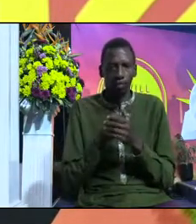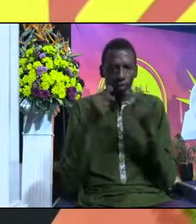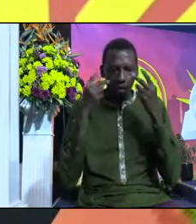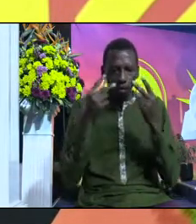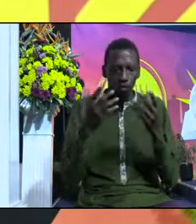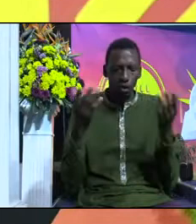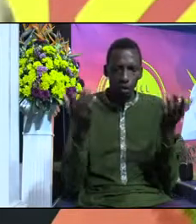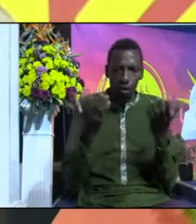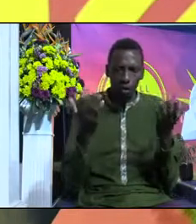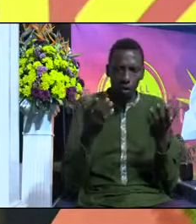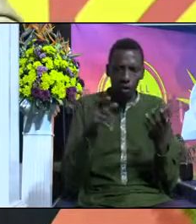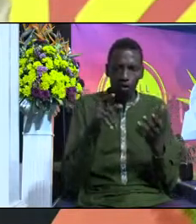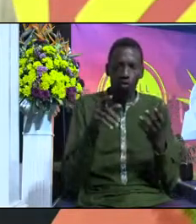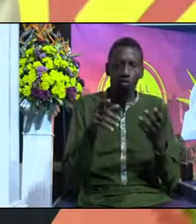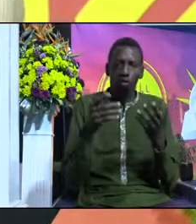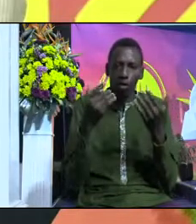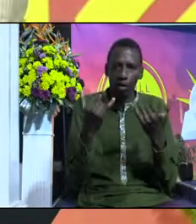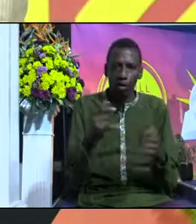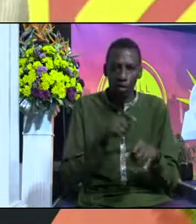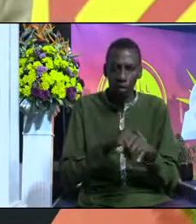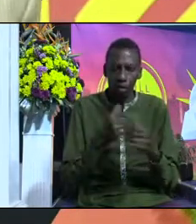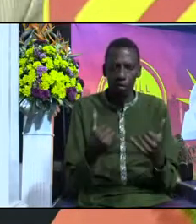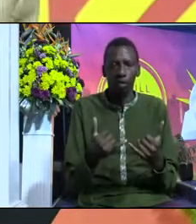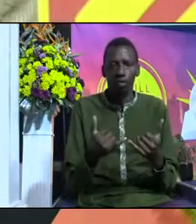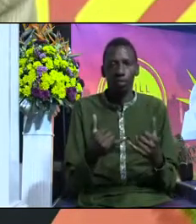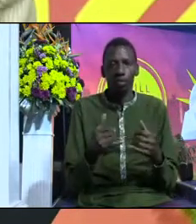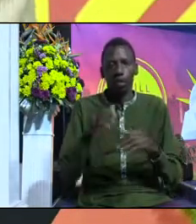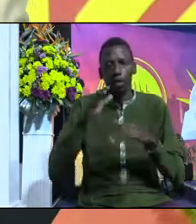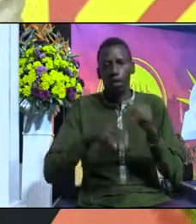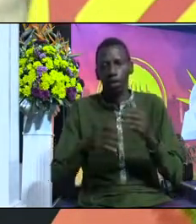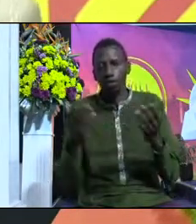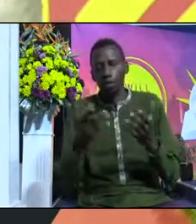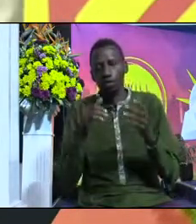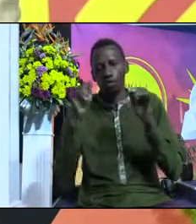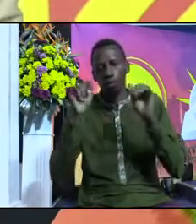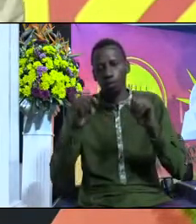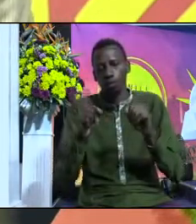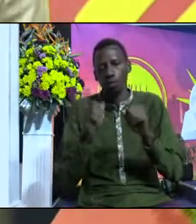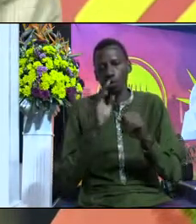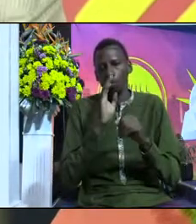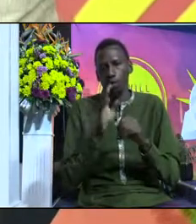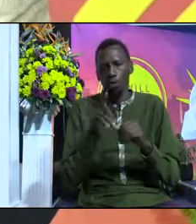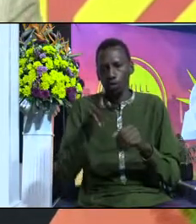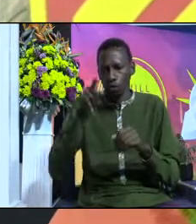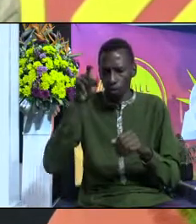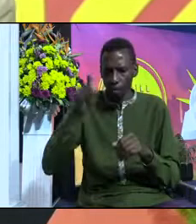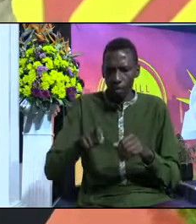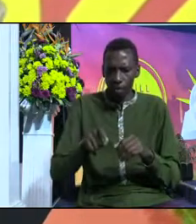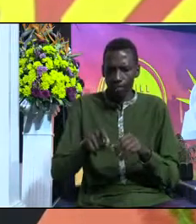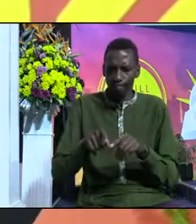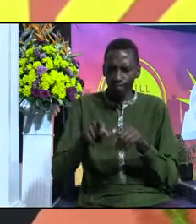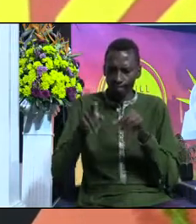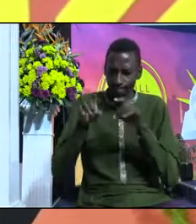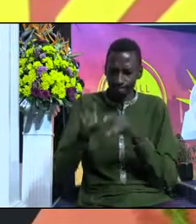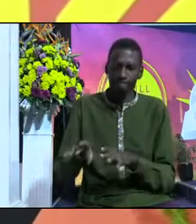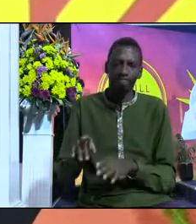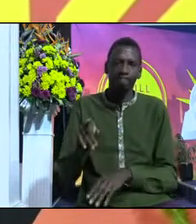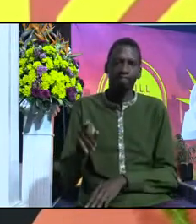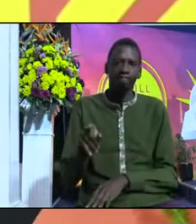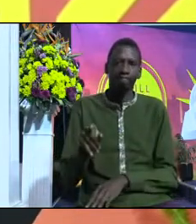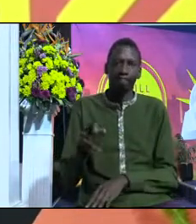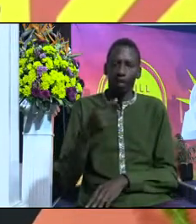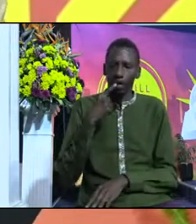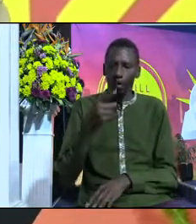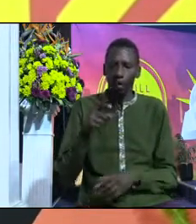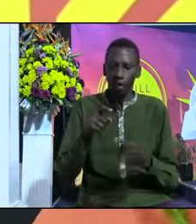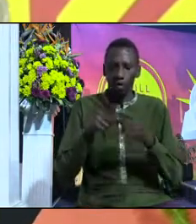are now as opposed to where you could have been. You've got to rebuke that revelation. Say it to